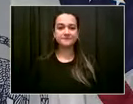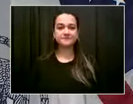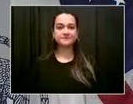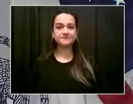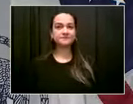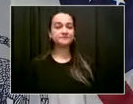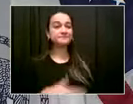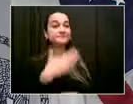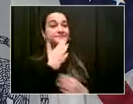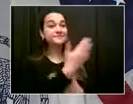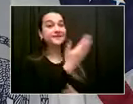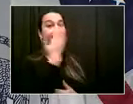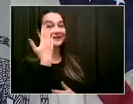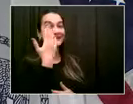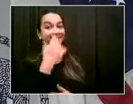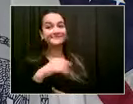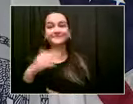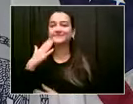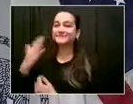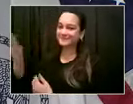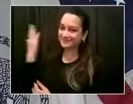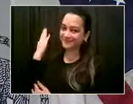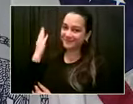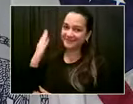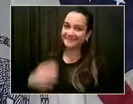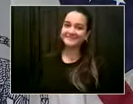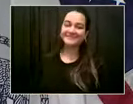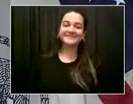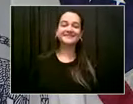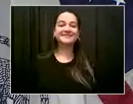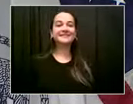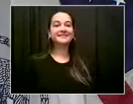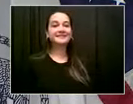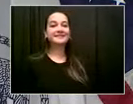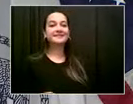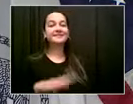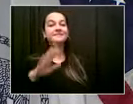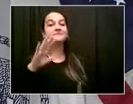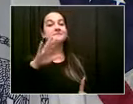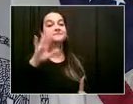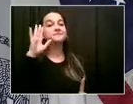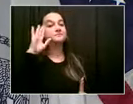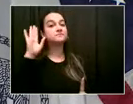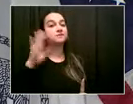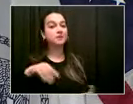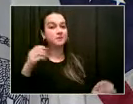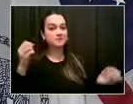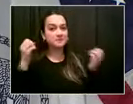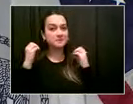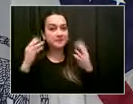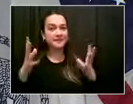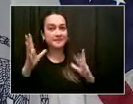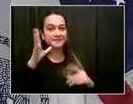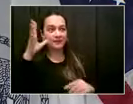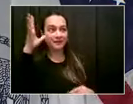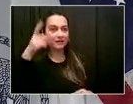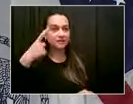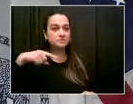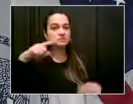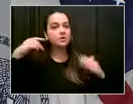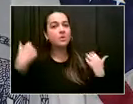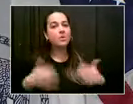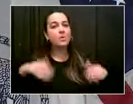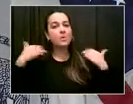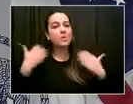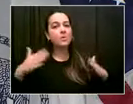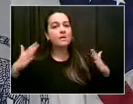if you can address, as excited as people are and as parents are to hear the news about their kids going back in